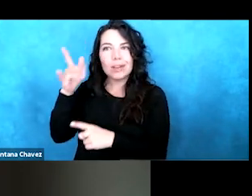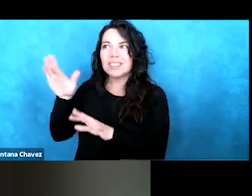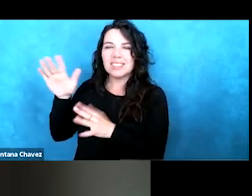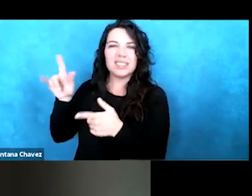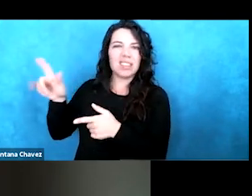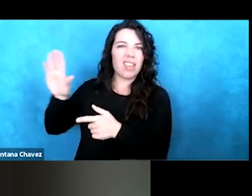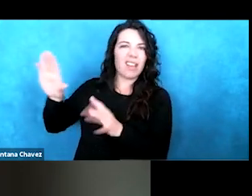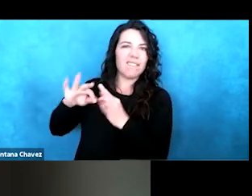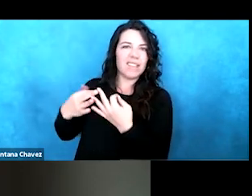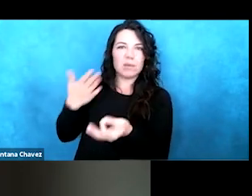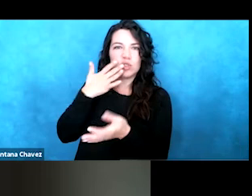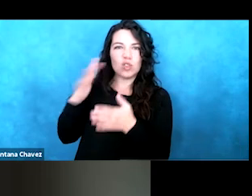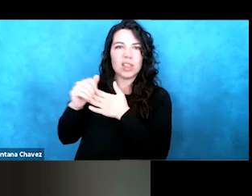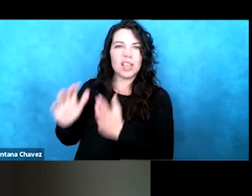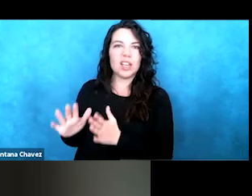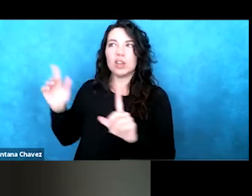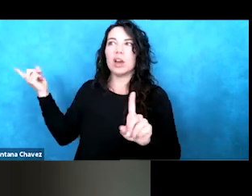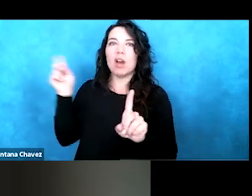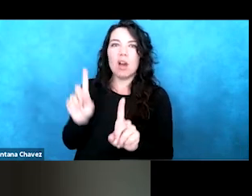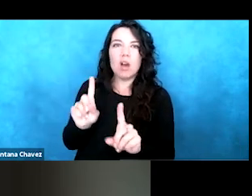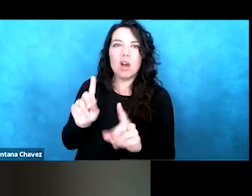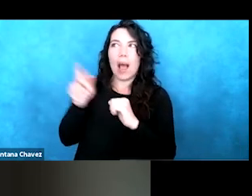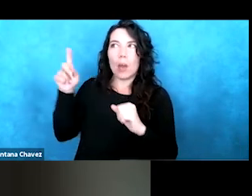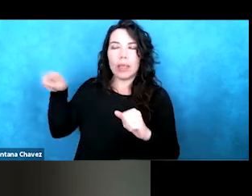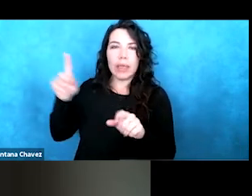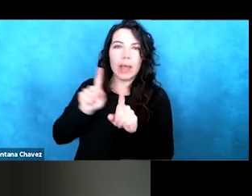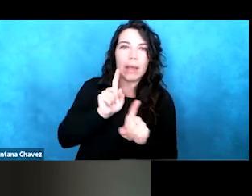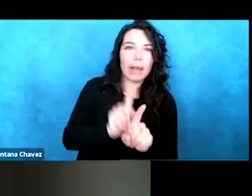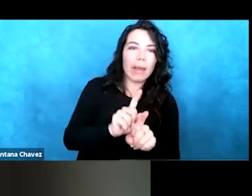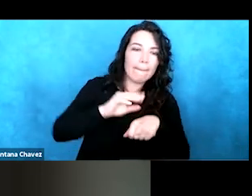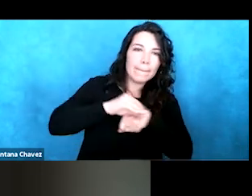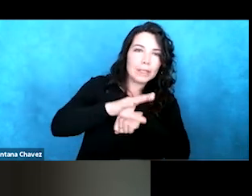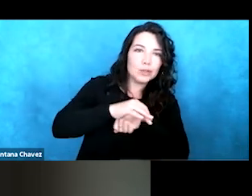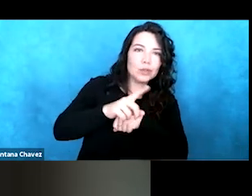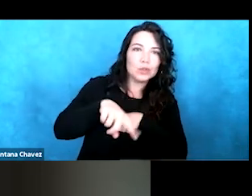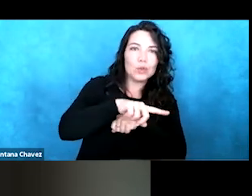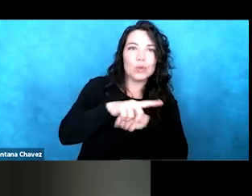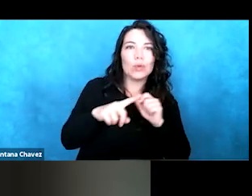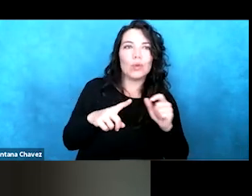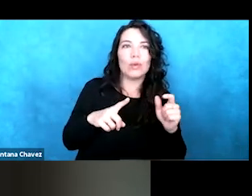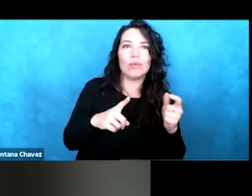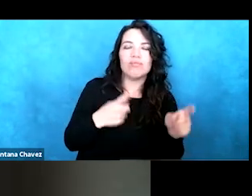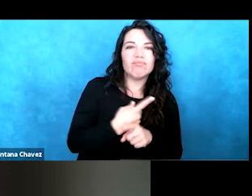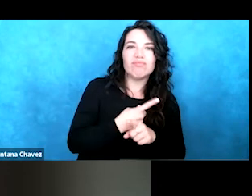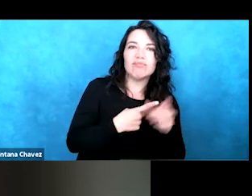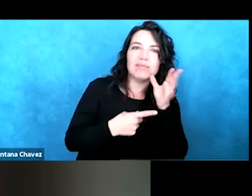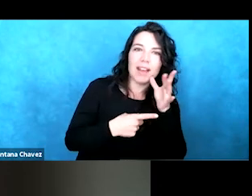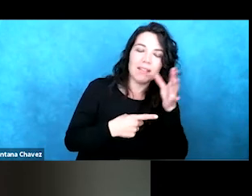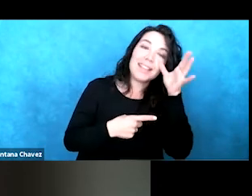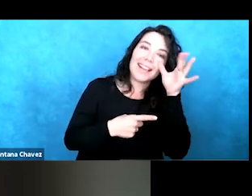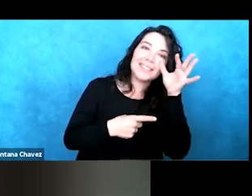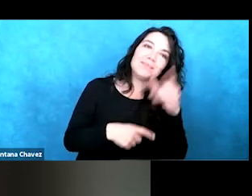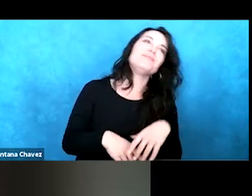families, and the importance of the relationship between the fathers and their partners. So